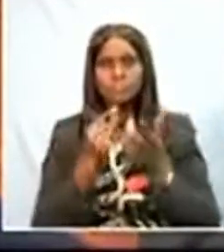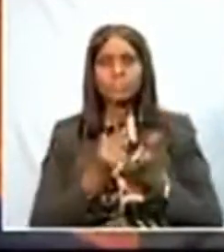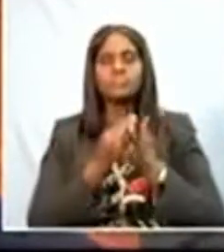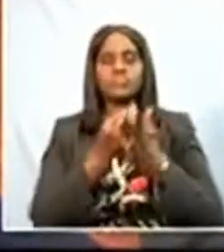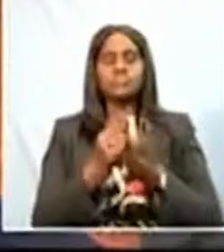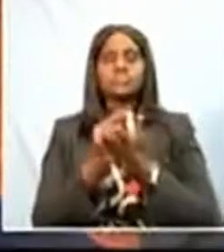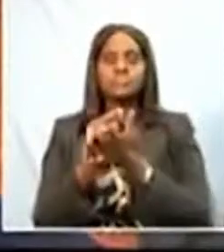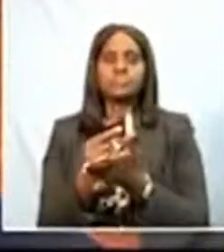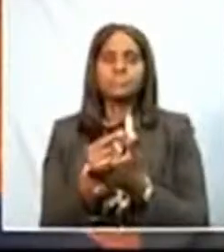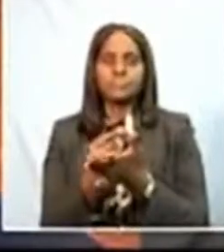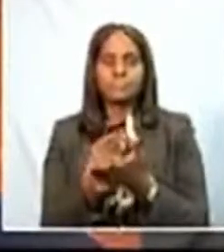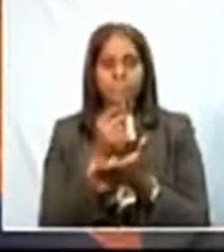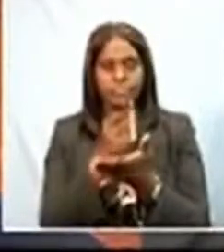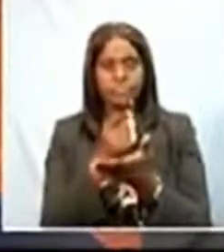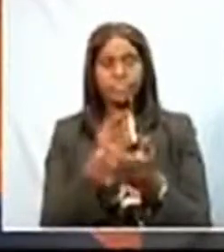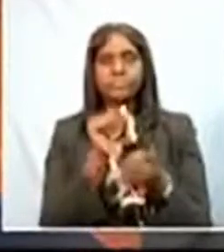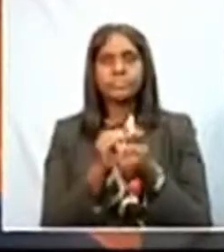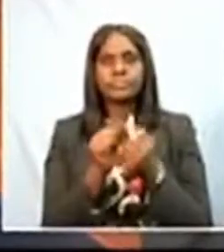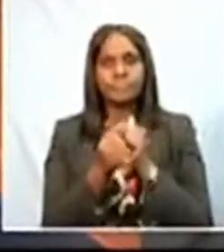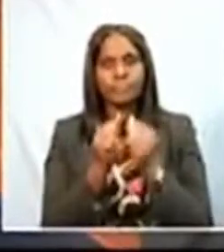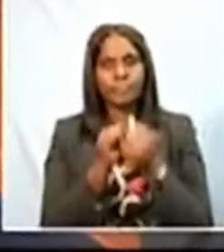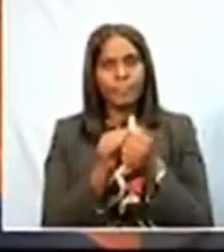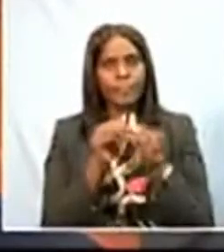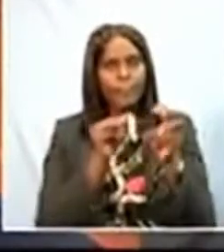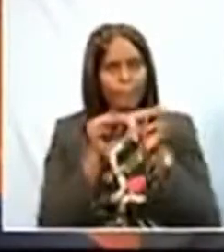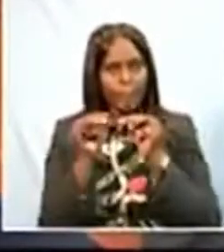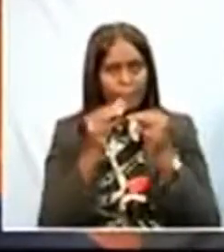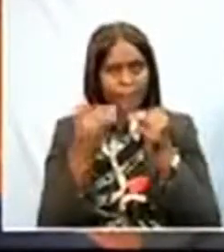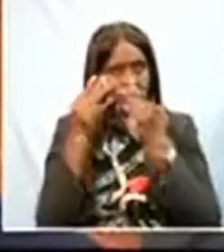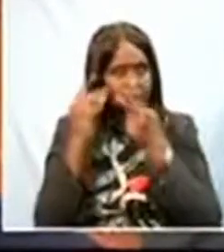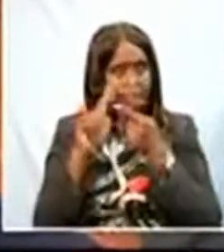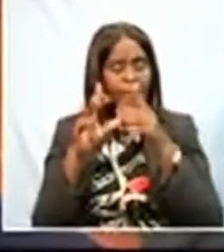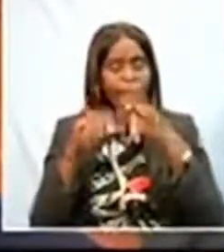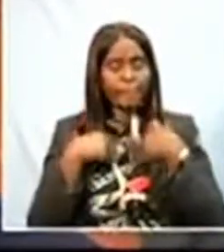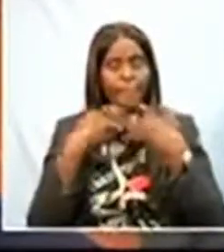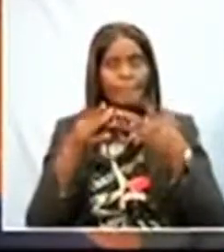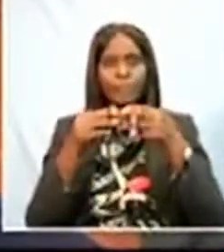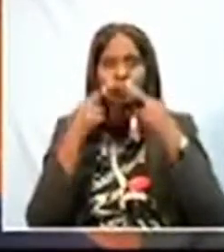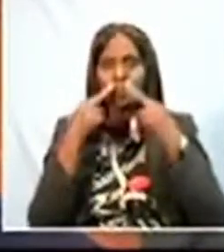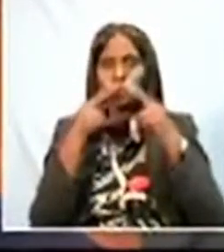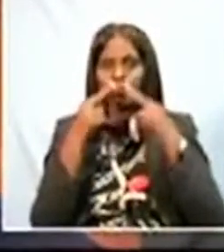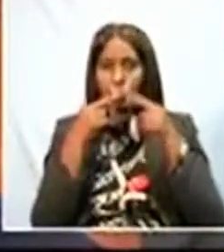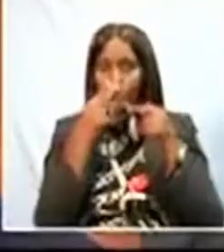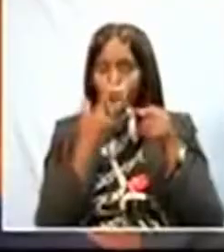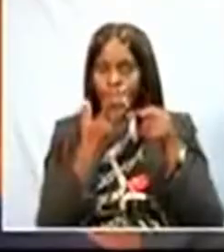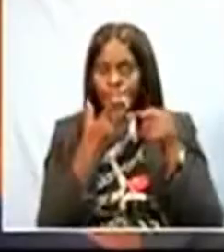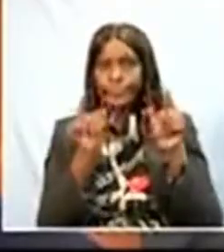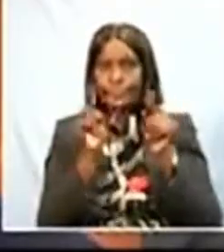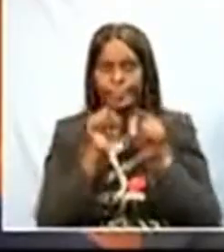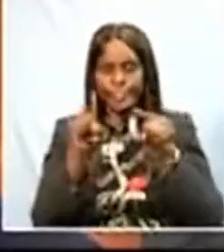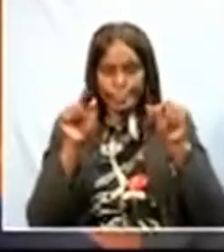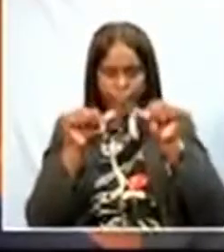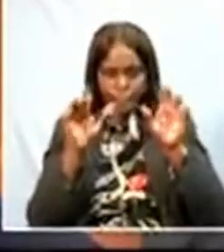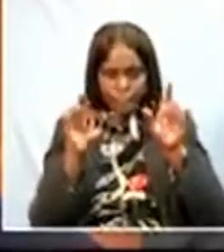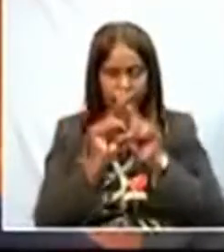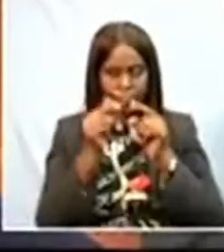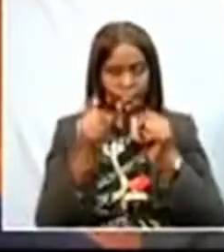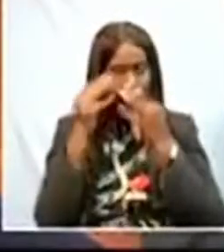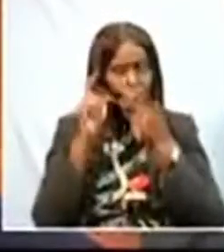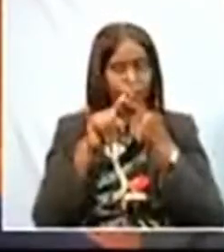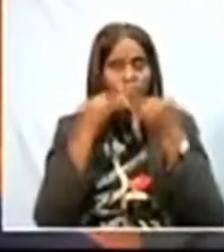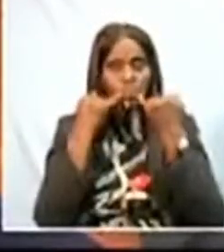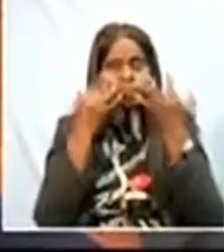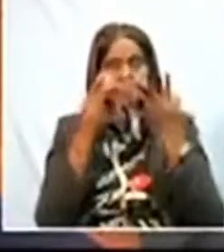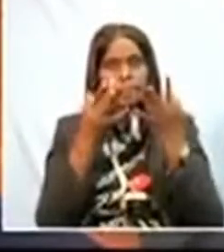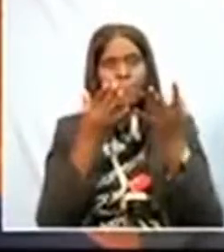grants. Cause of query, management wishes to acknowledge the findings of the auditor and wishes to state